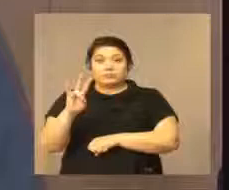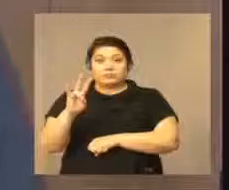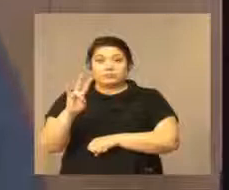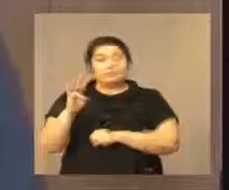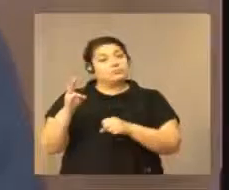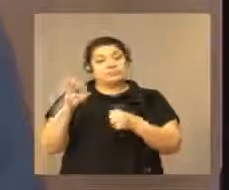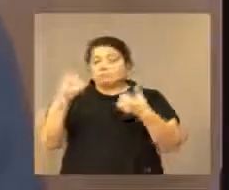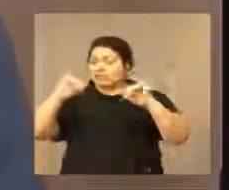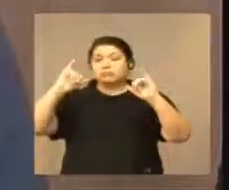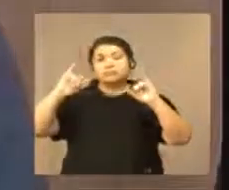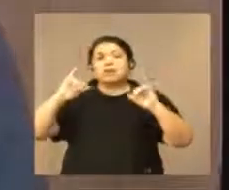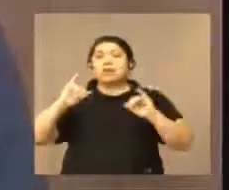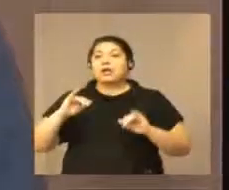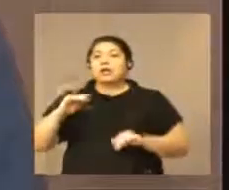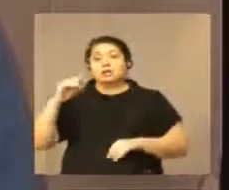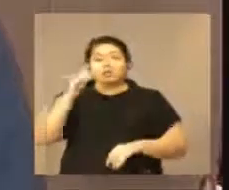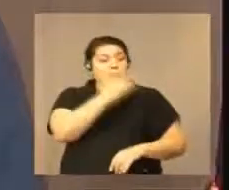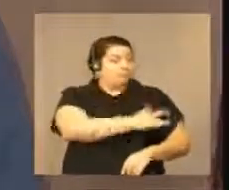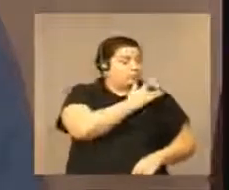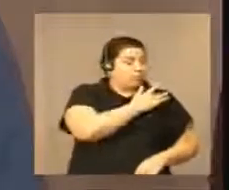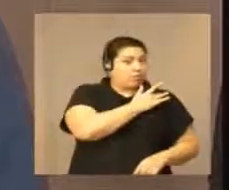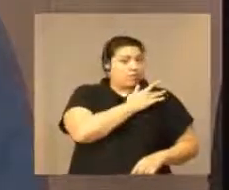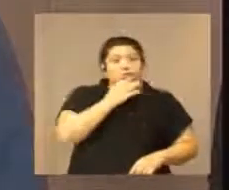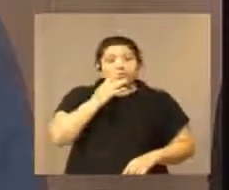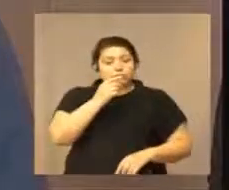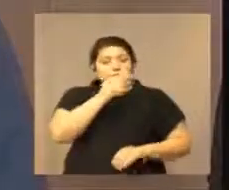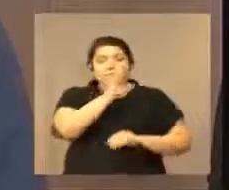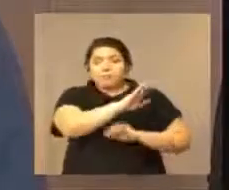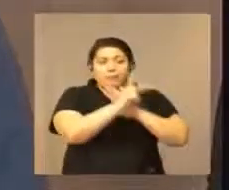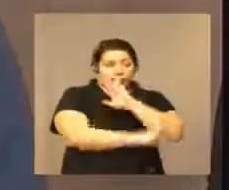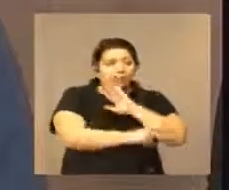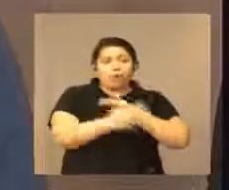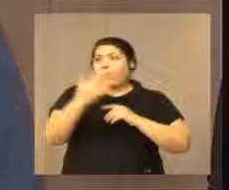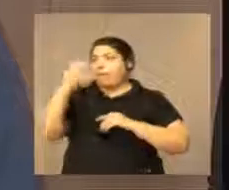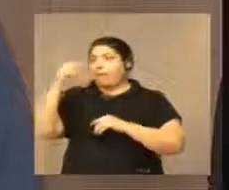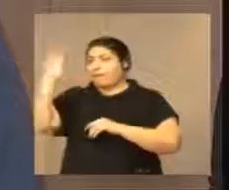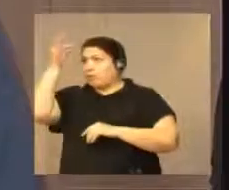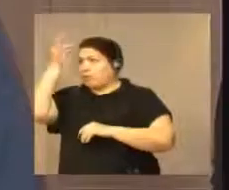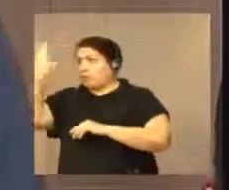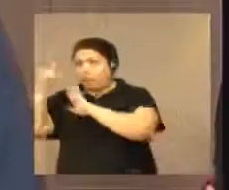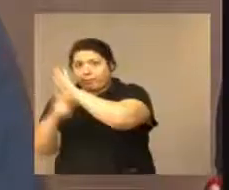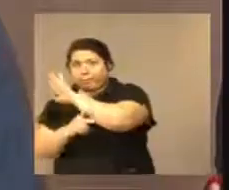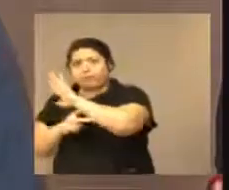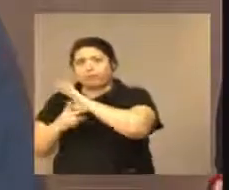that legislatures and even our parliament and our government